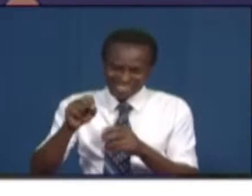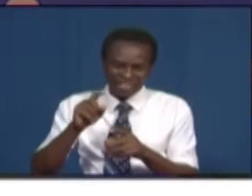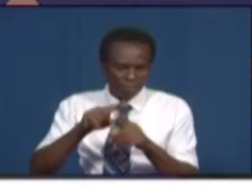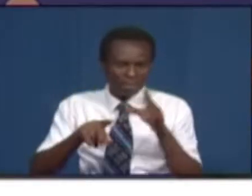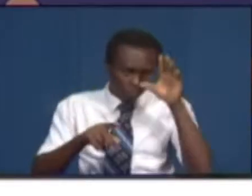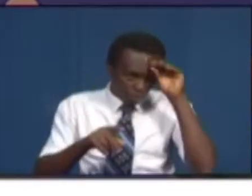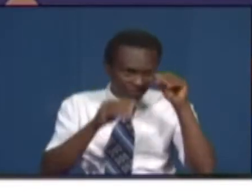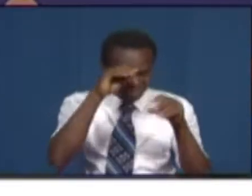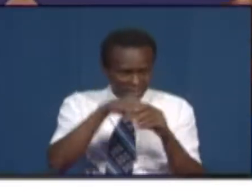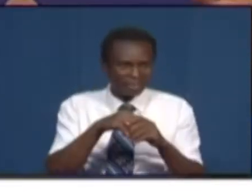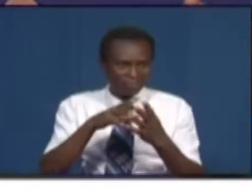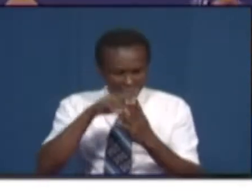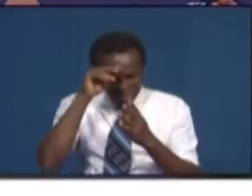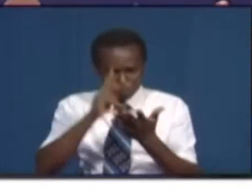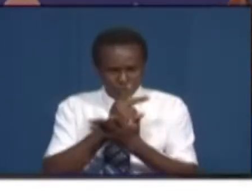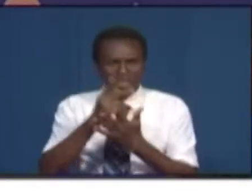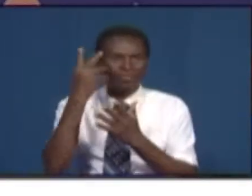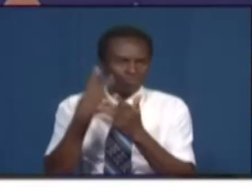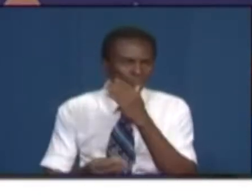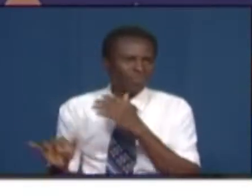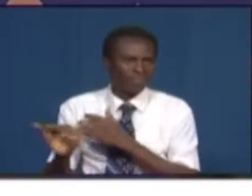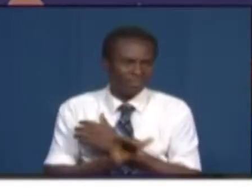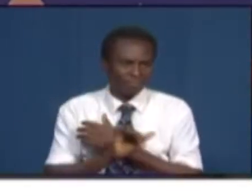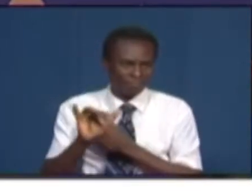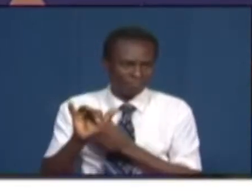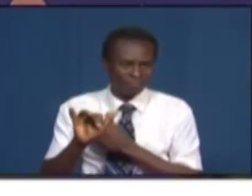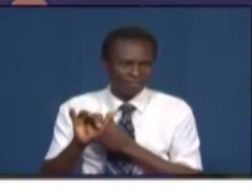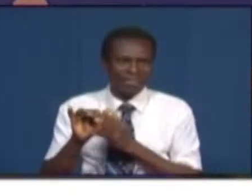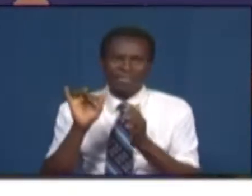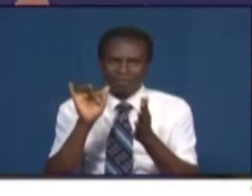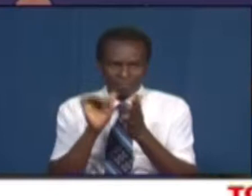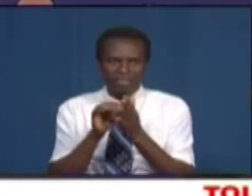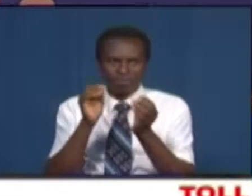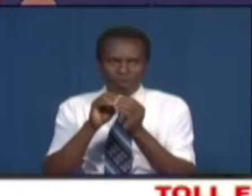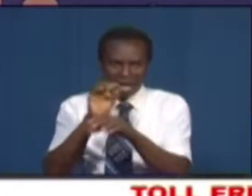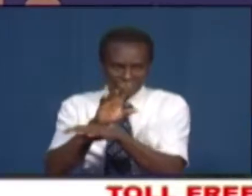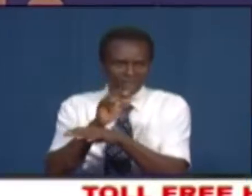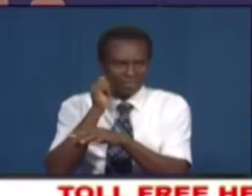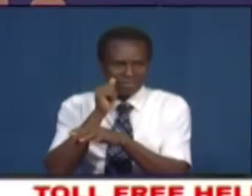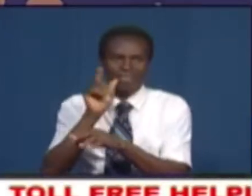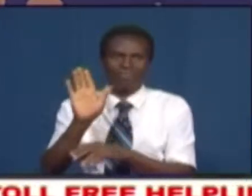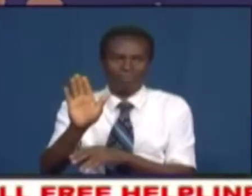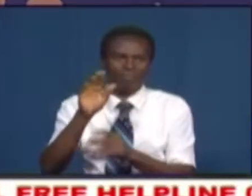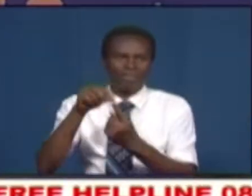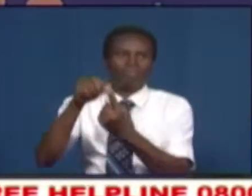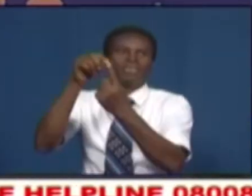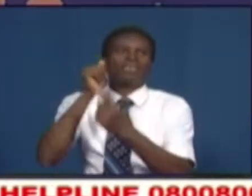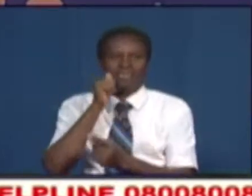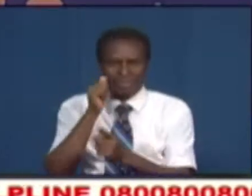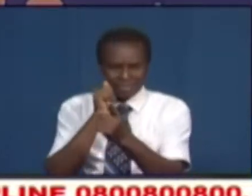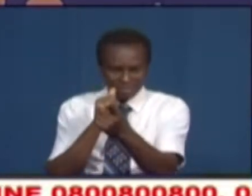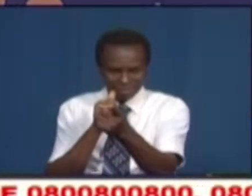in nourishing ourselves. So please note that Mrs. Kwashiga's advice is not for girls. I needed to put a disclaimer. So it's gender.